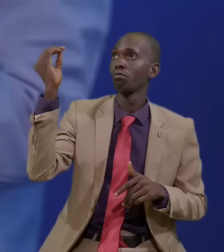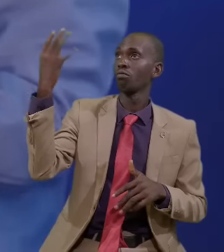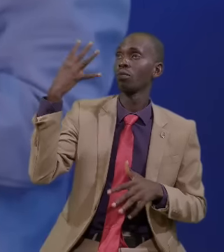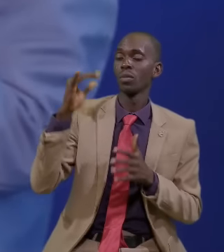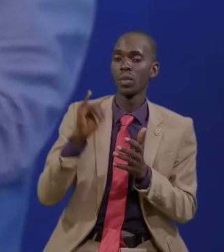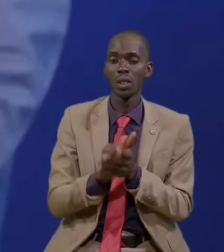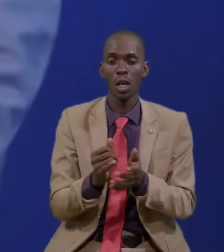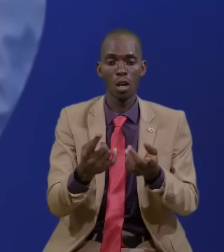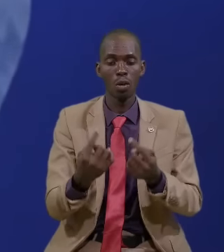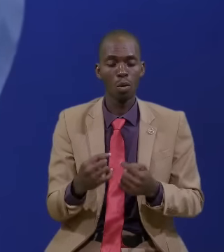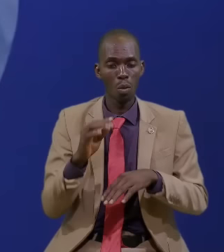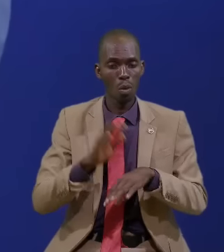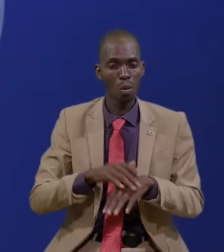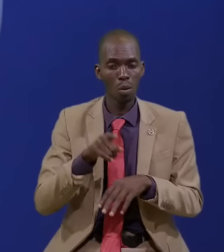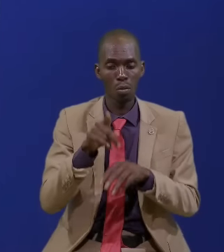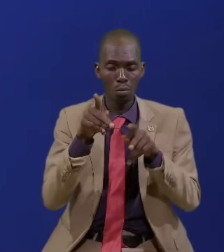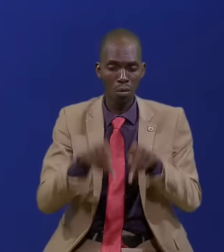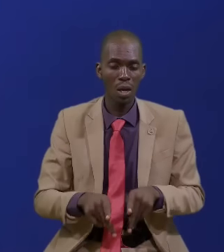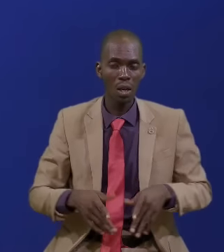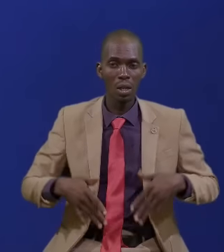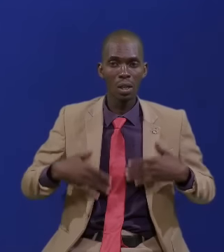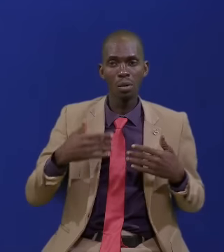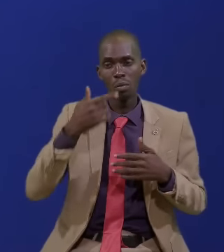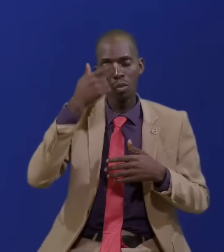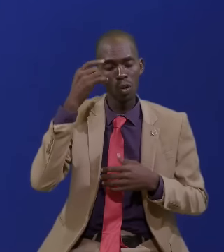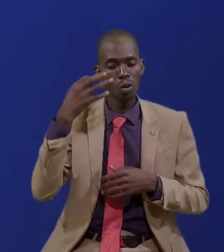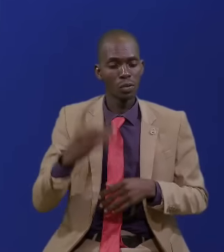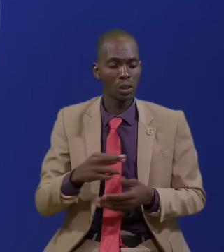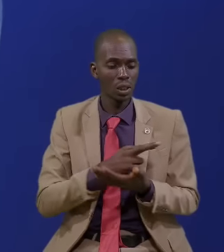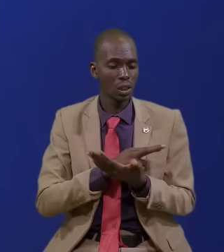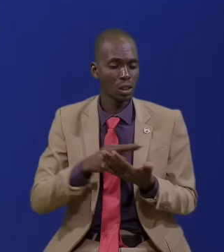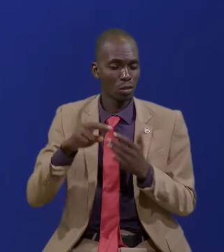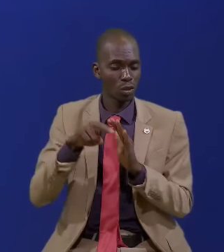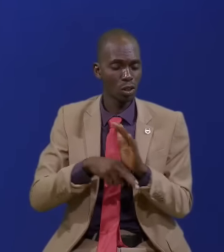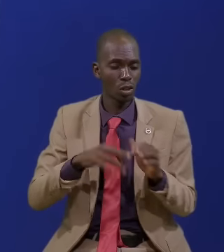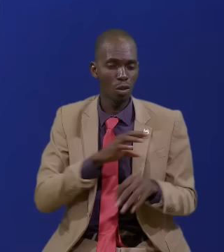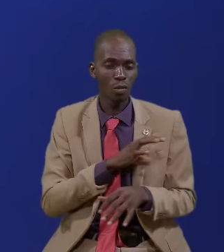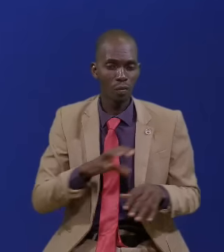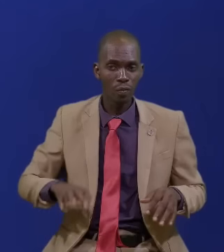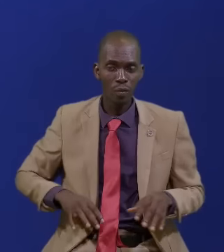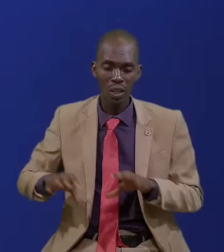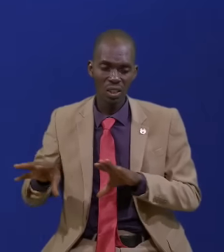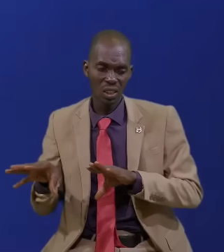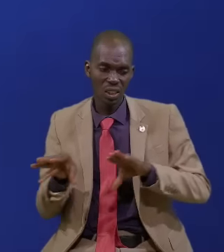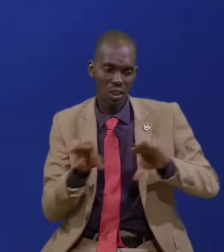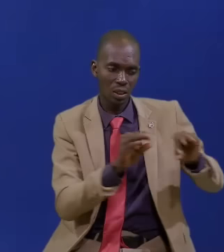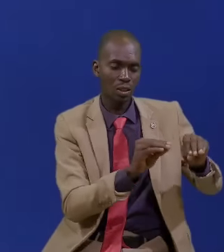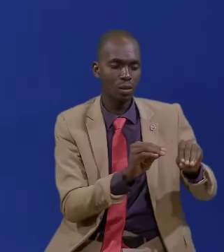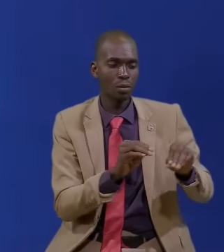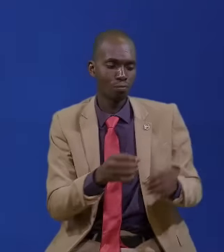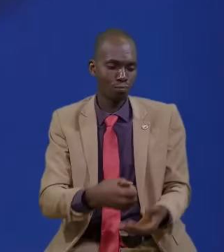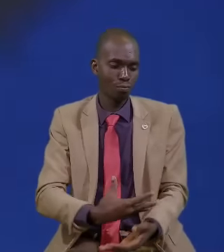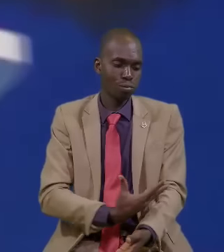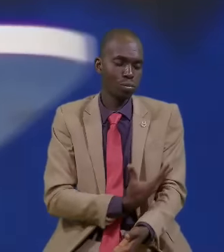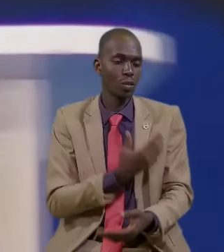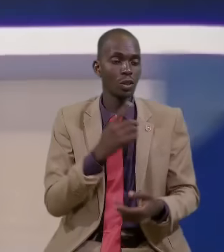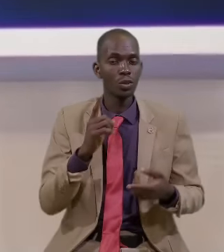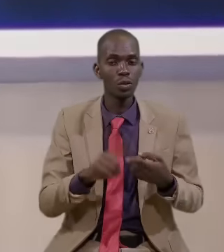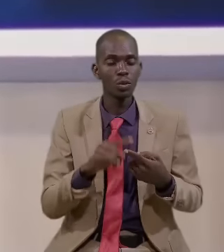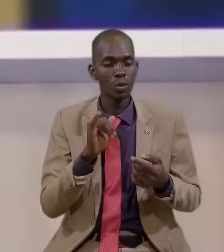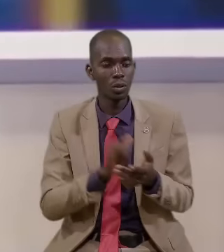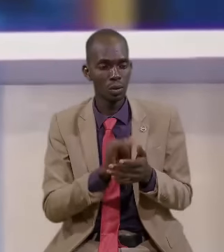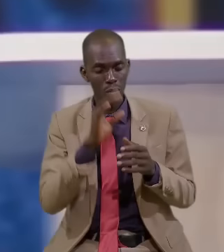the basis of the righteousness of Christ imparted unto him, imputed unto him, on the